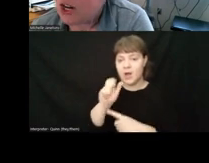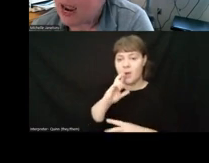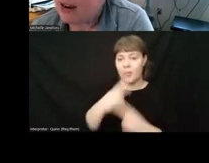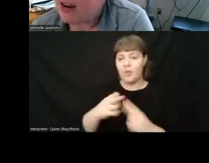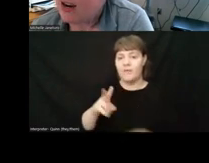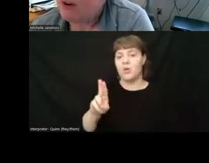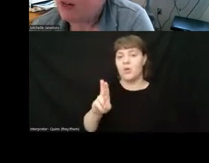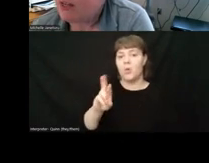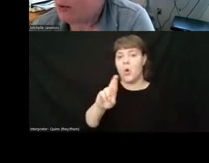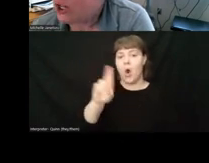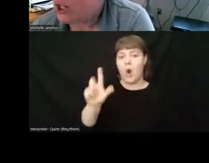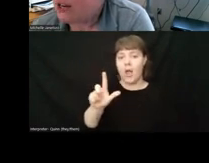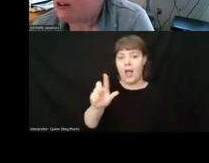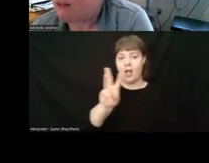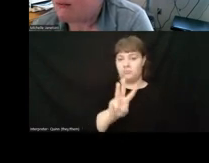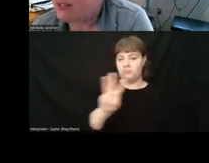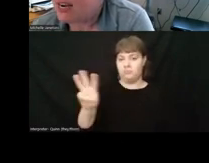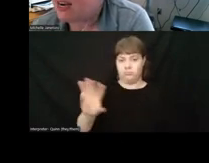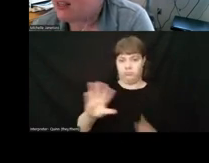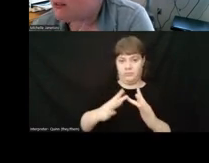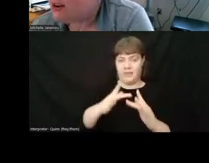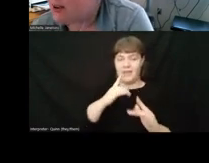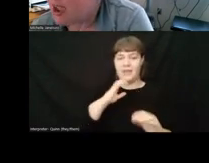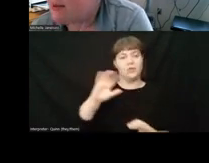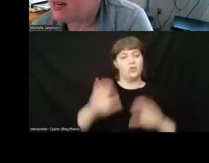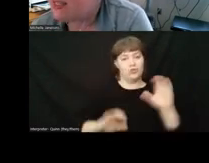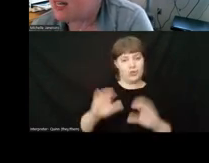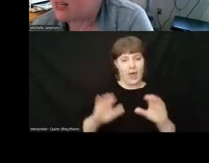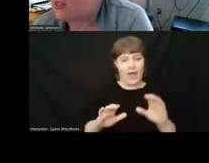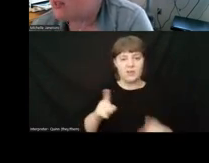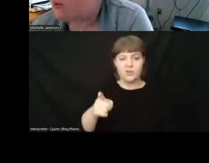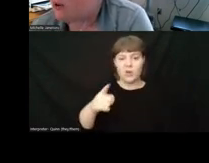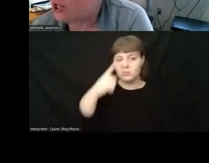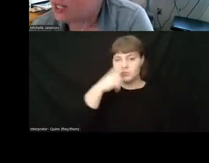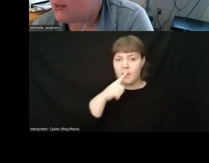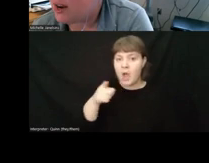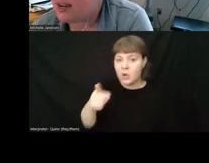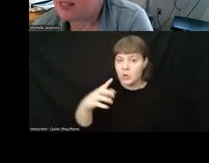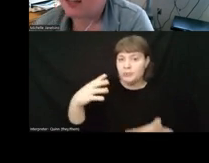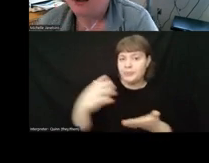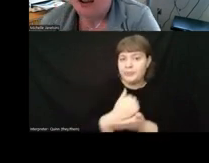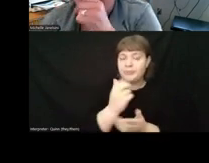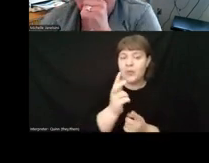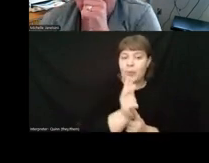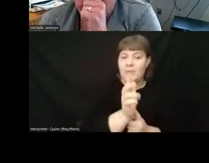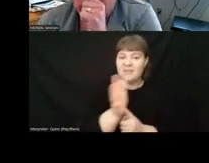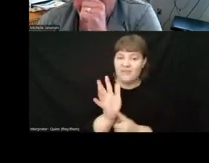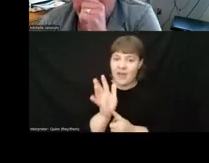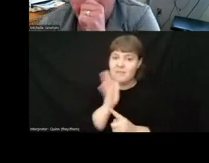into the chat. We really appreciate your taking 3 to 5 minutes to answer some questions for us